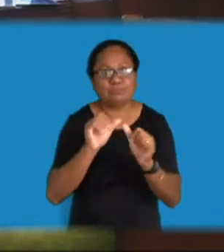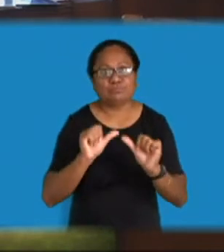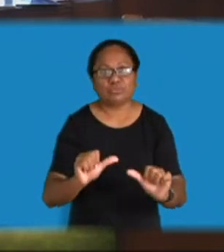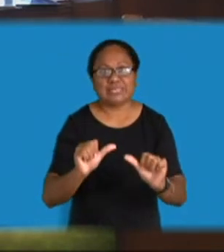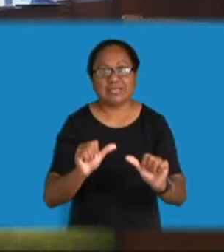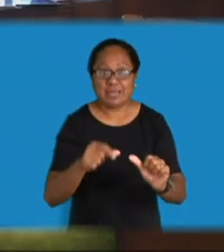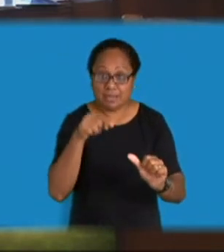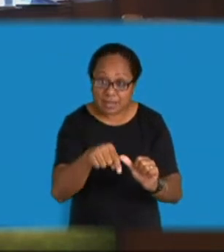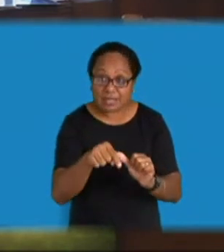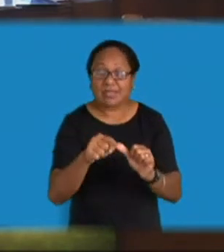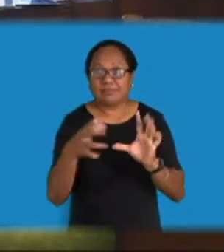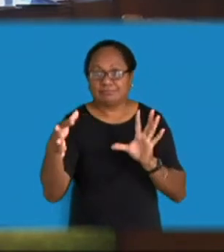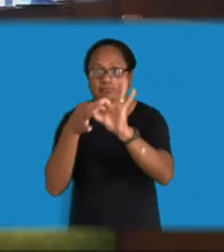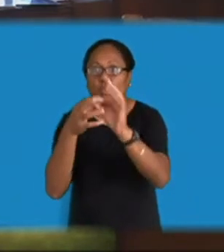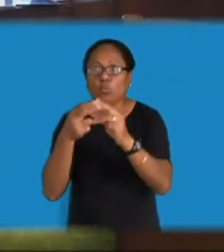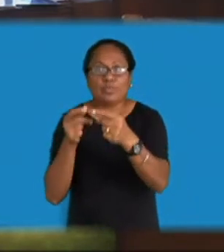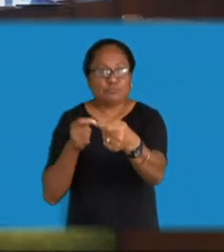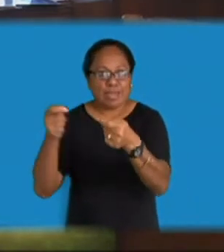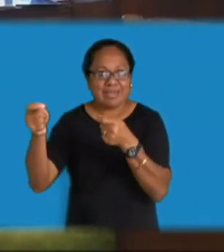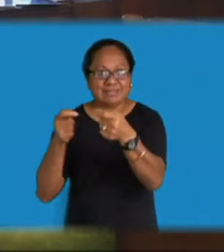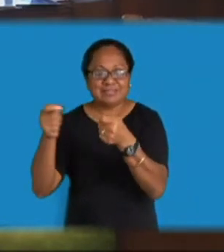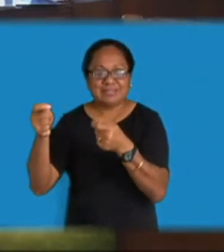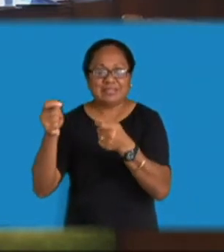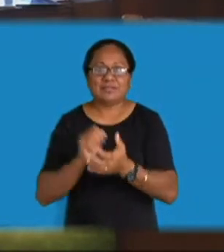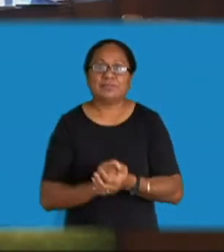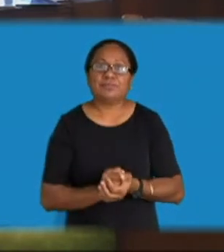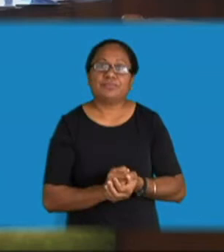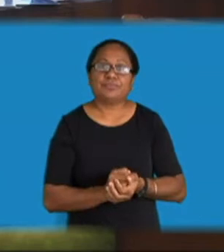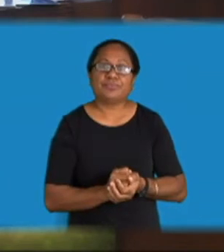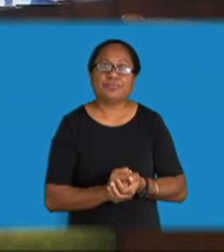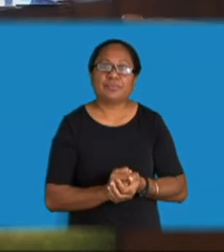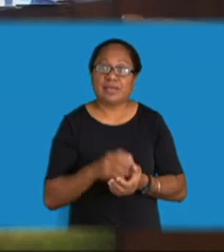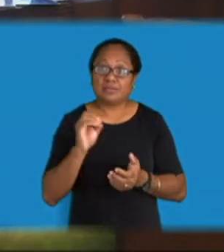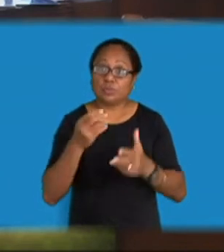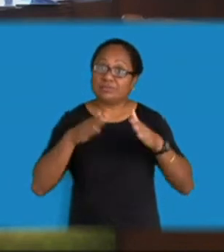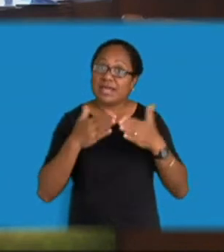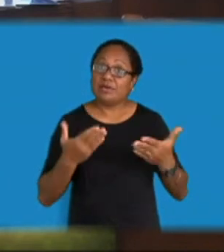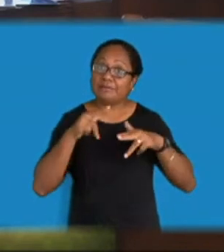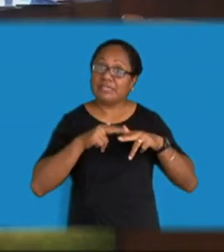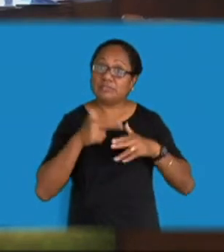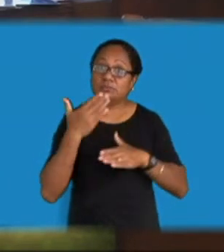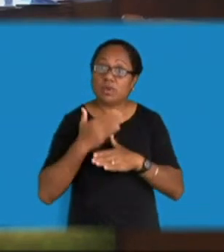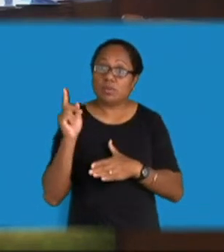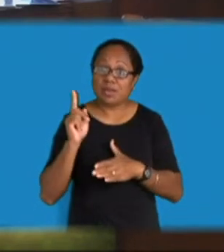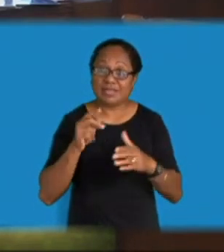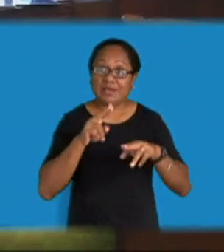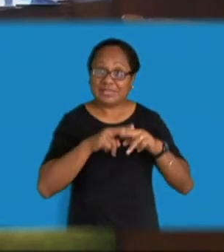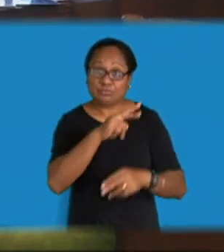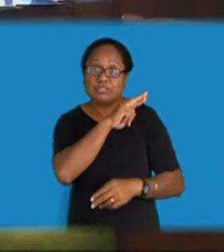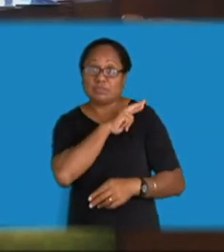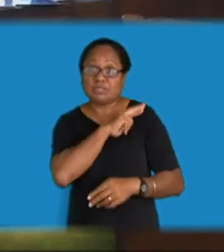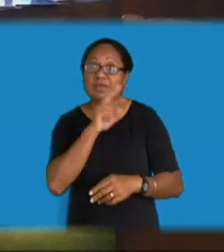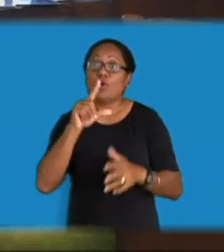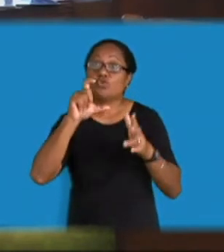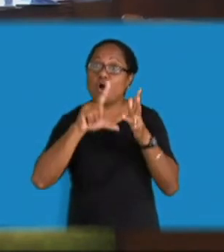trade and investment. Therefore, Madam Speaker, just to put into perspective, the current role of Fiji as the COP23